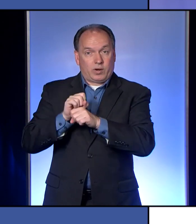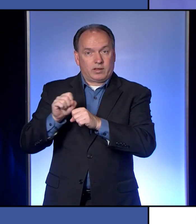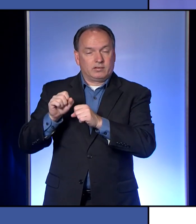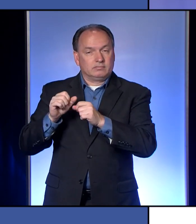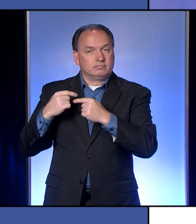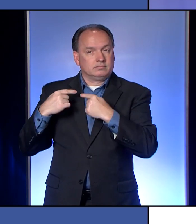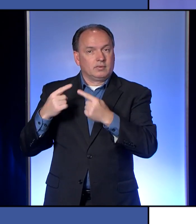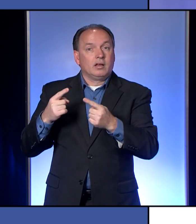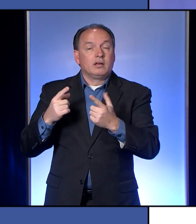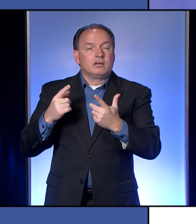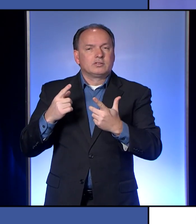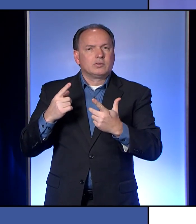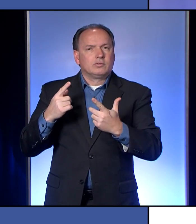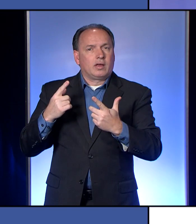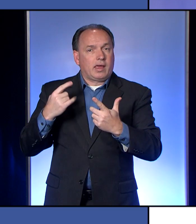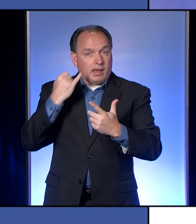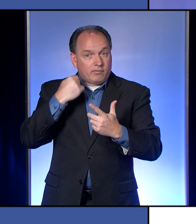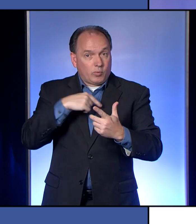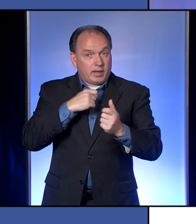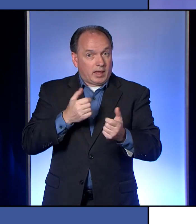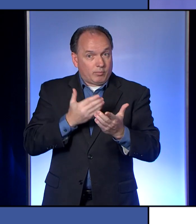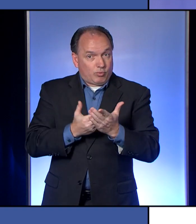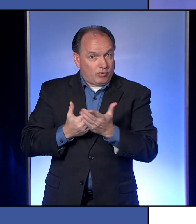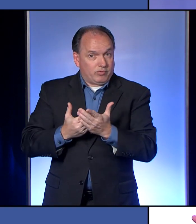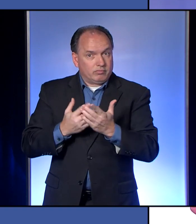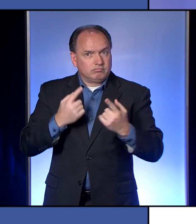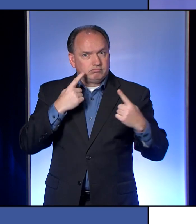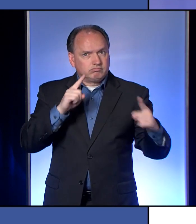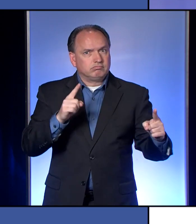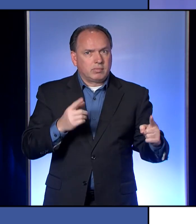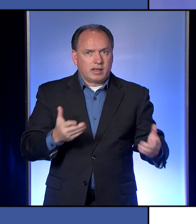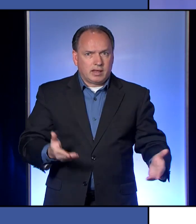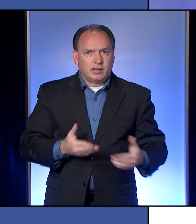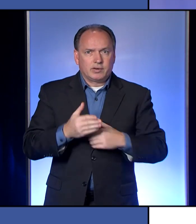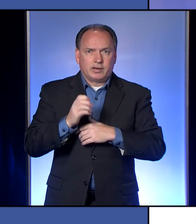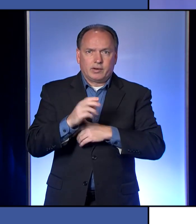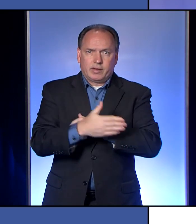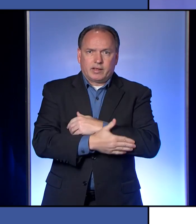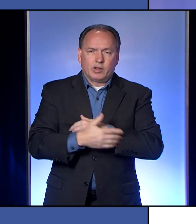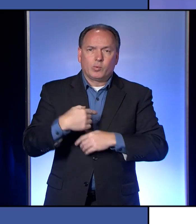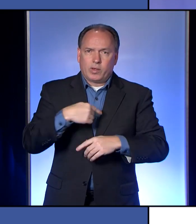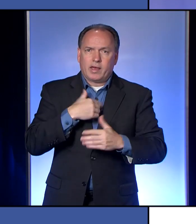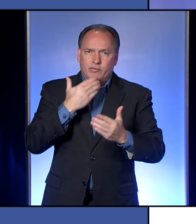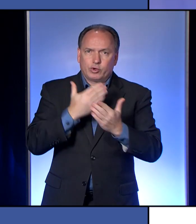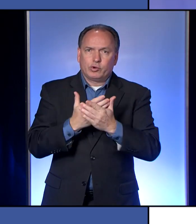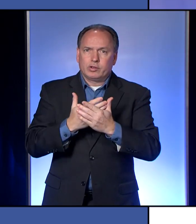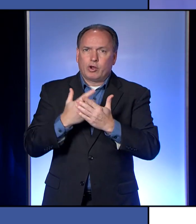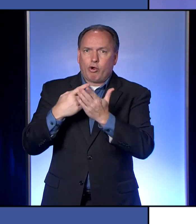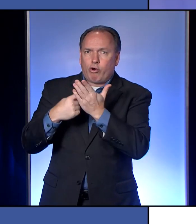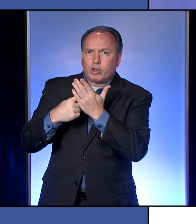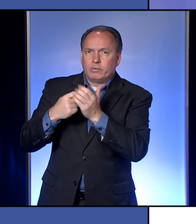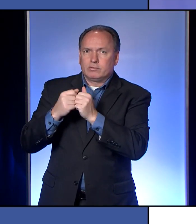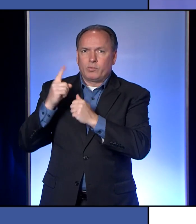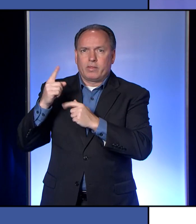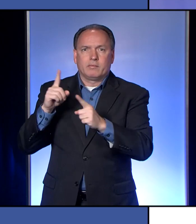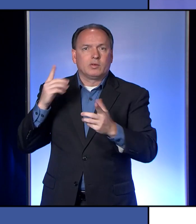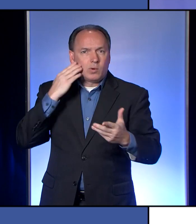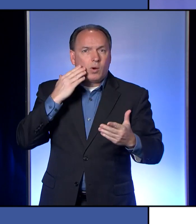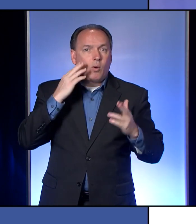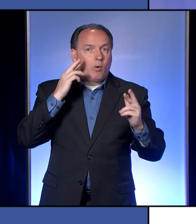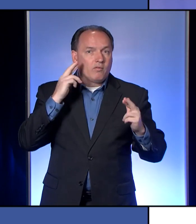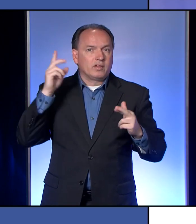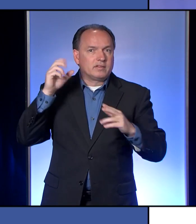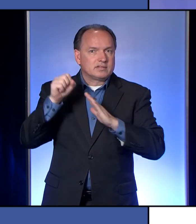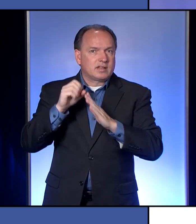can prove that we can do this in Erie County, then I think we have a strong case to make. And hopefully, the